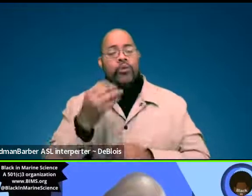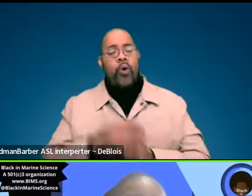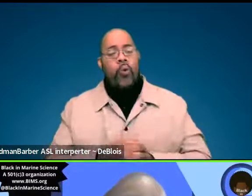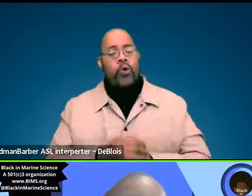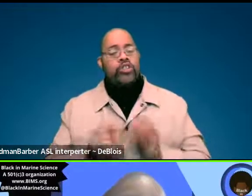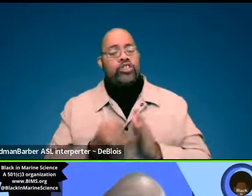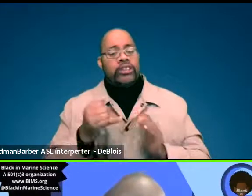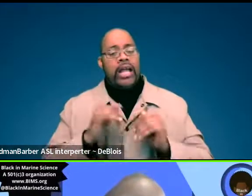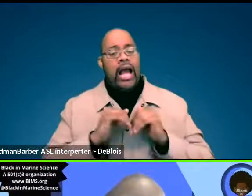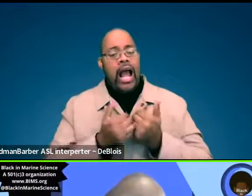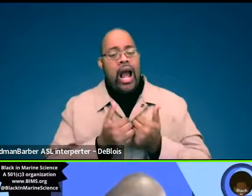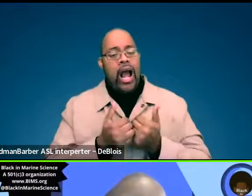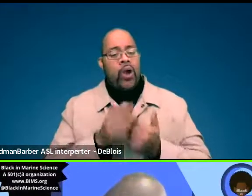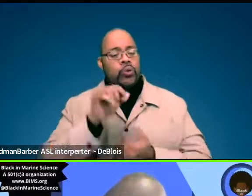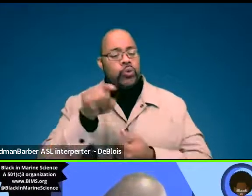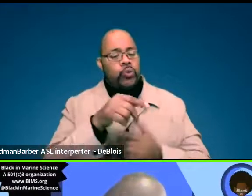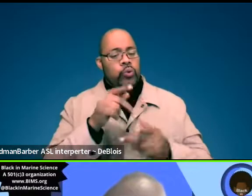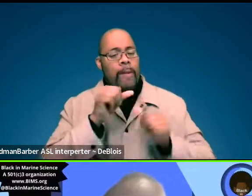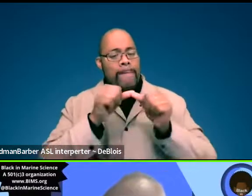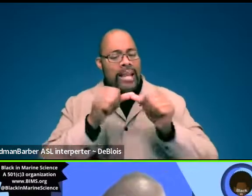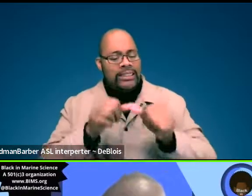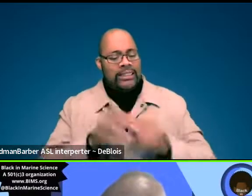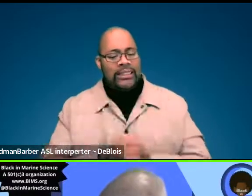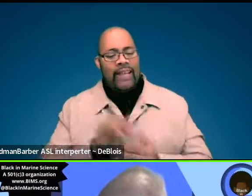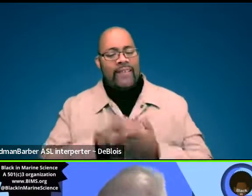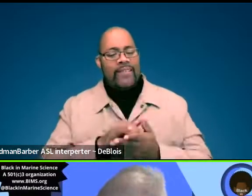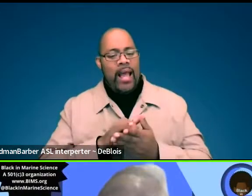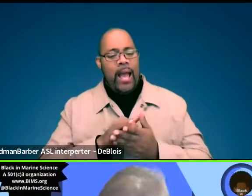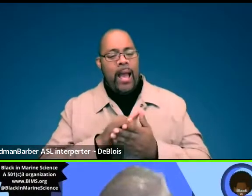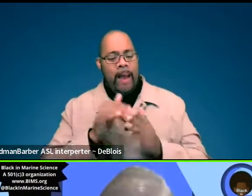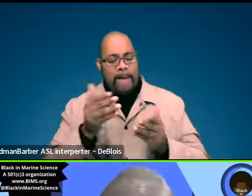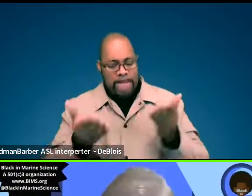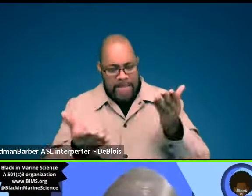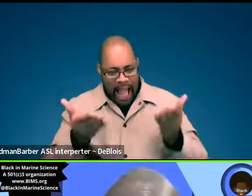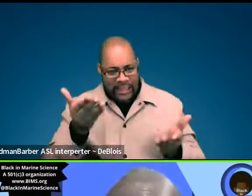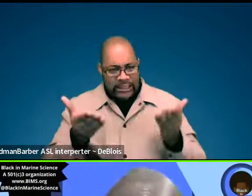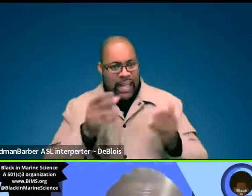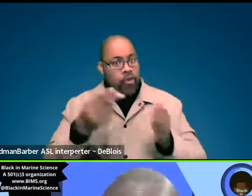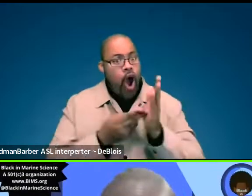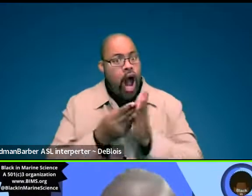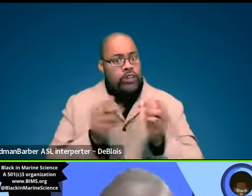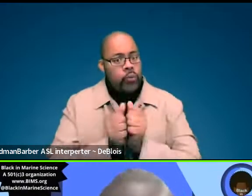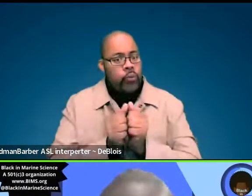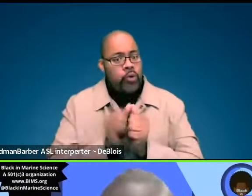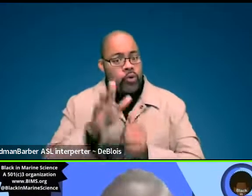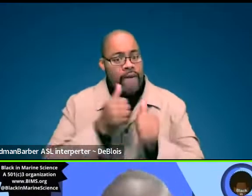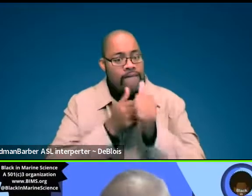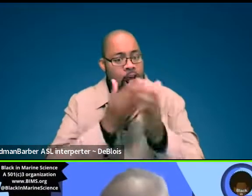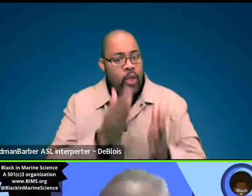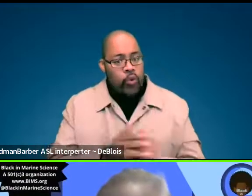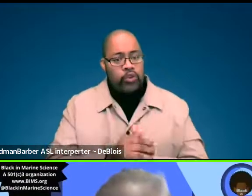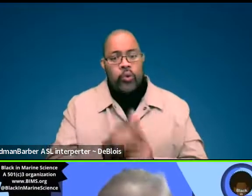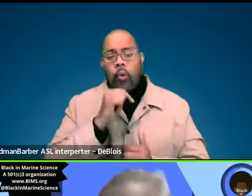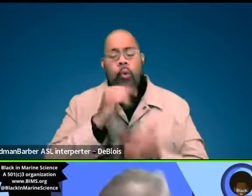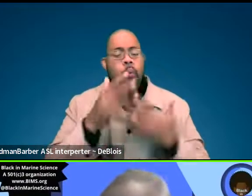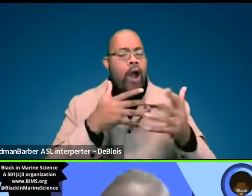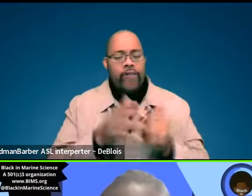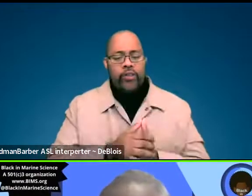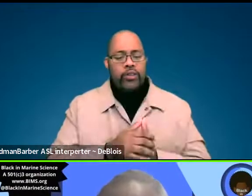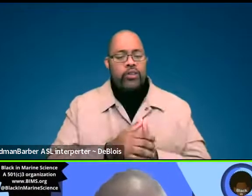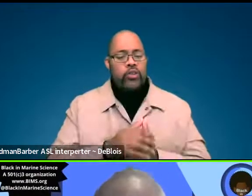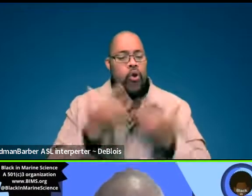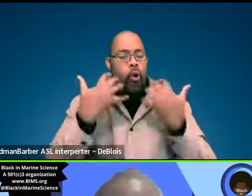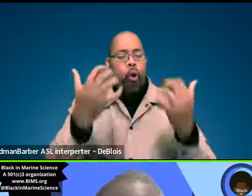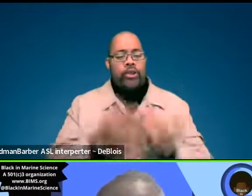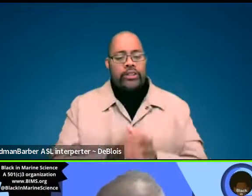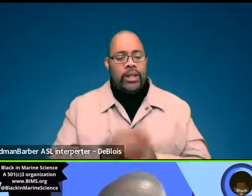just how do you maintain that balance? And are you honest with your followers, your whoever your audience